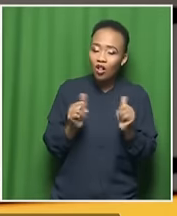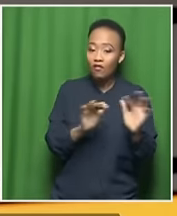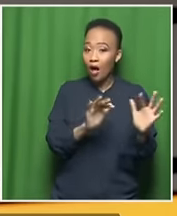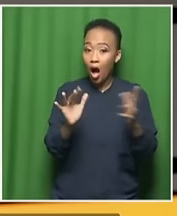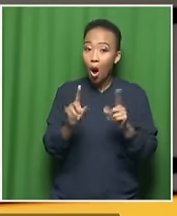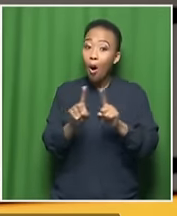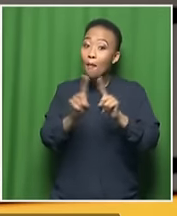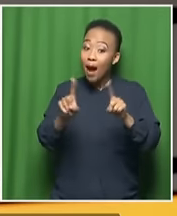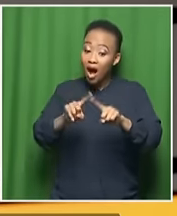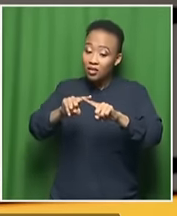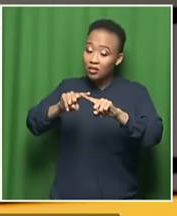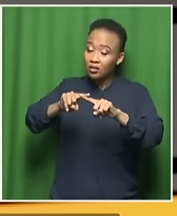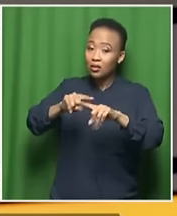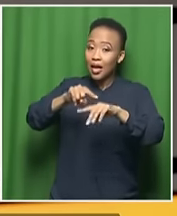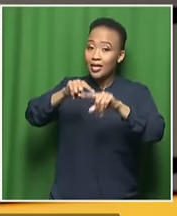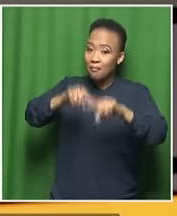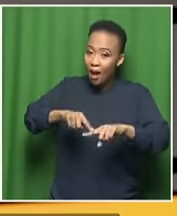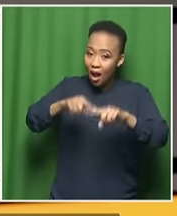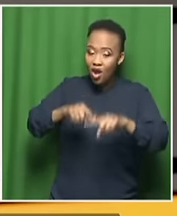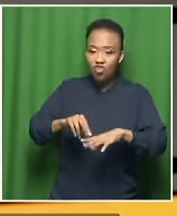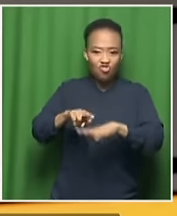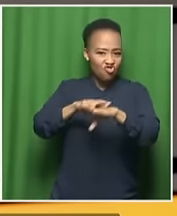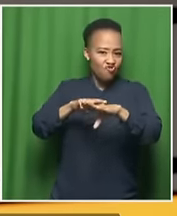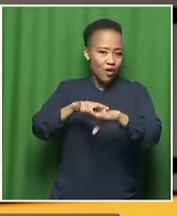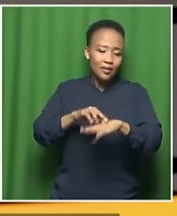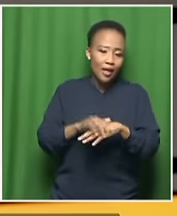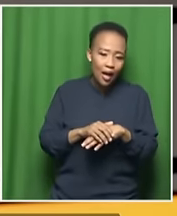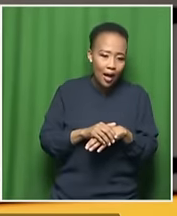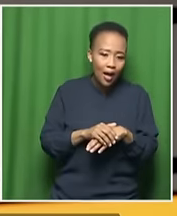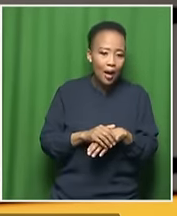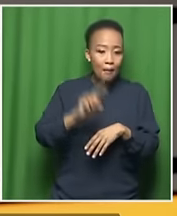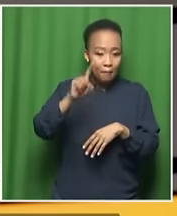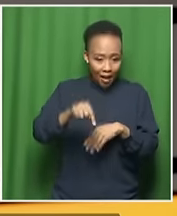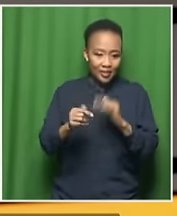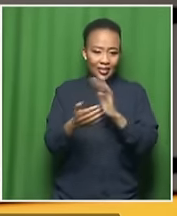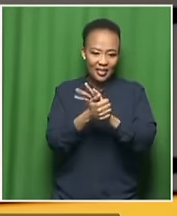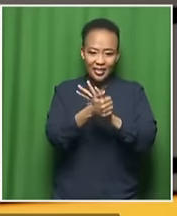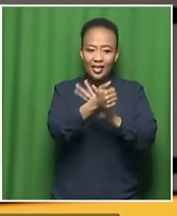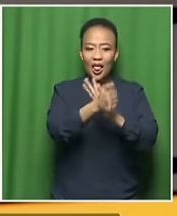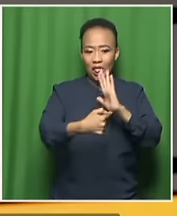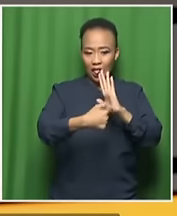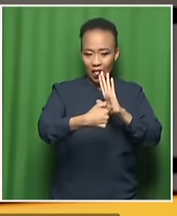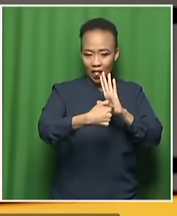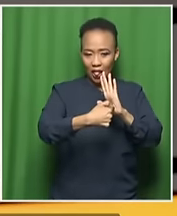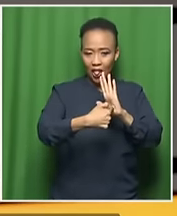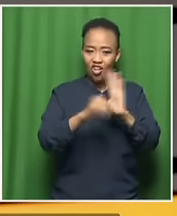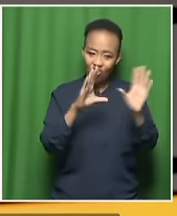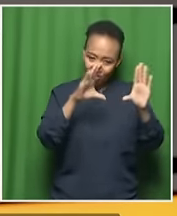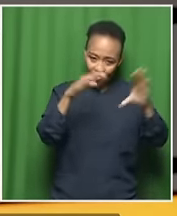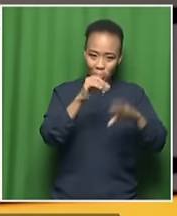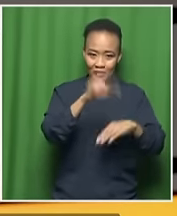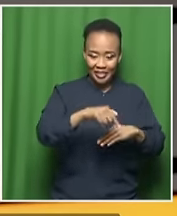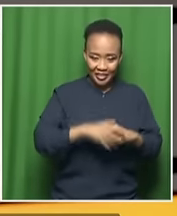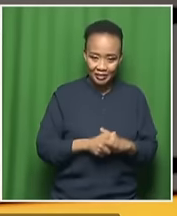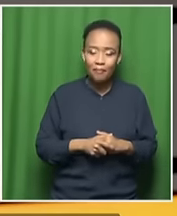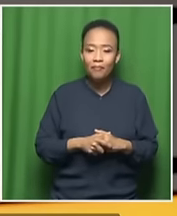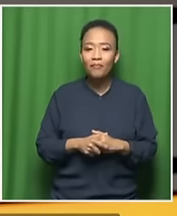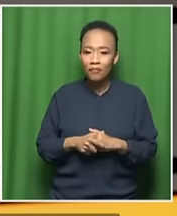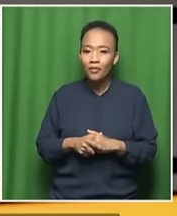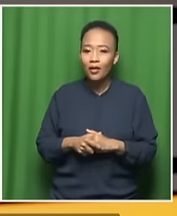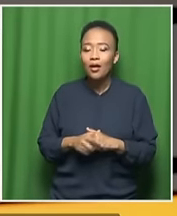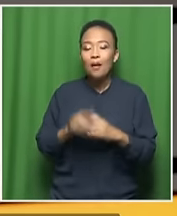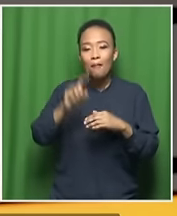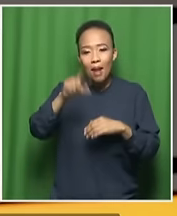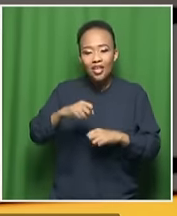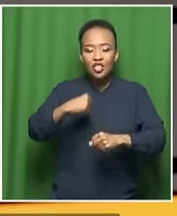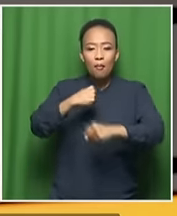race. It must be on merit. Again, you must remember one thing. We must also ensure that we